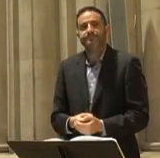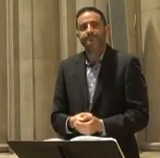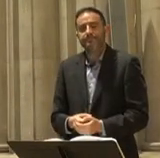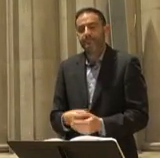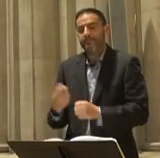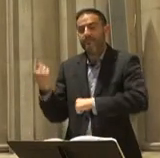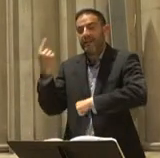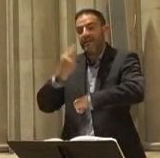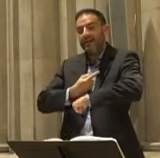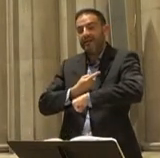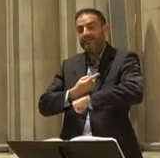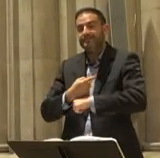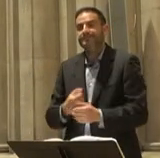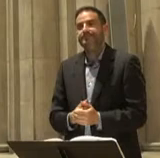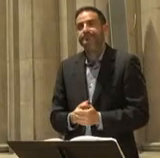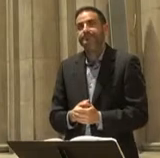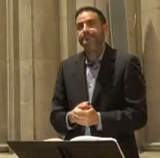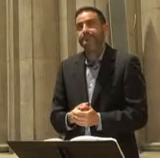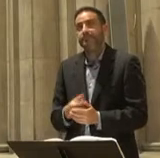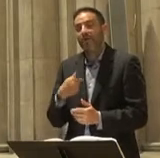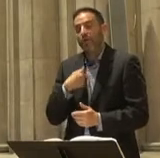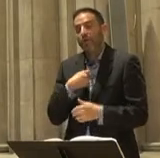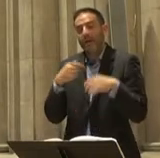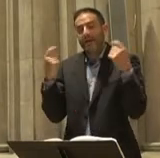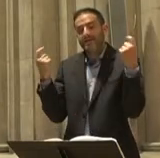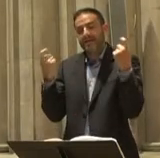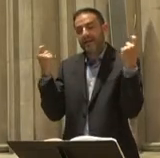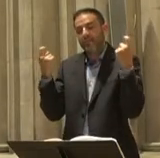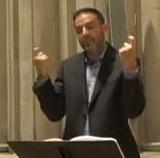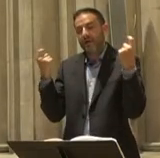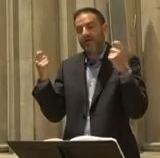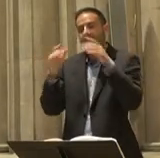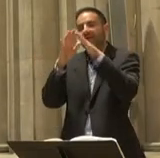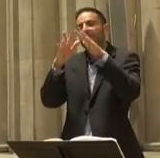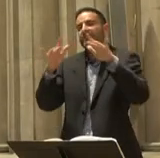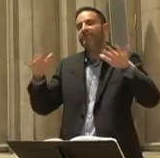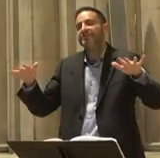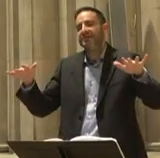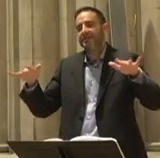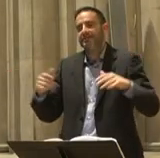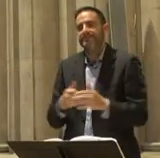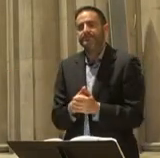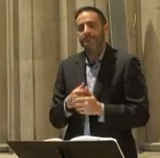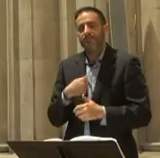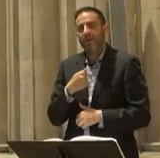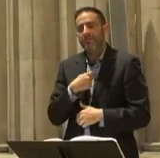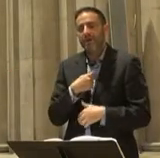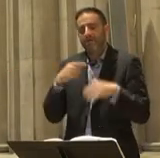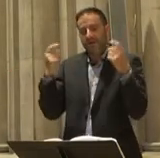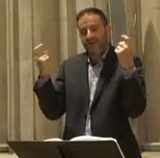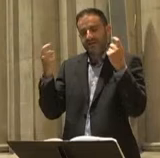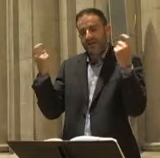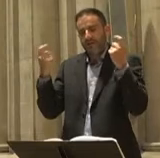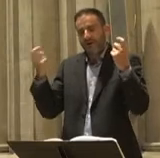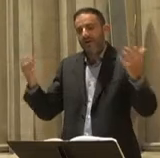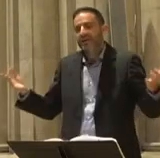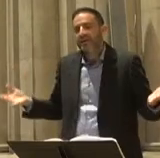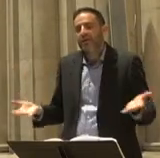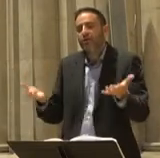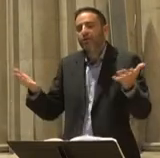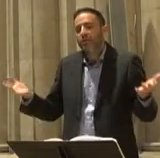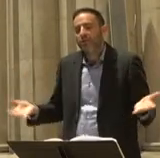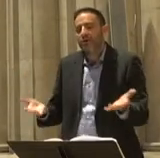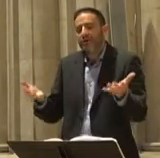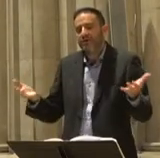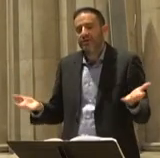This day is a day when we celebrate diversity, but we celebrate too the encouragement that